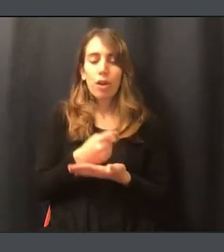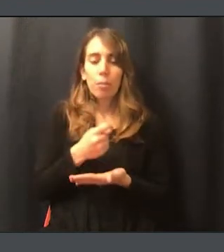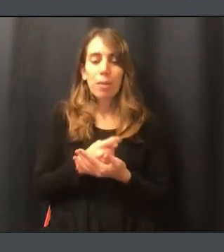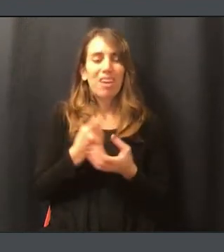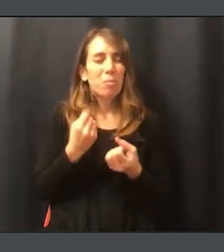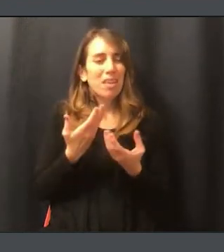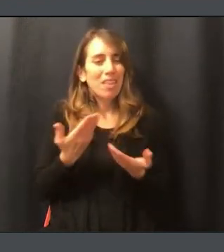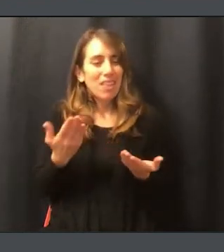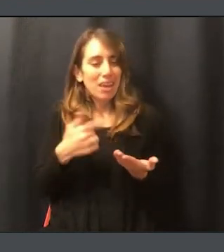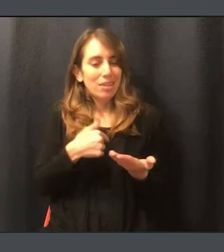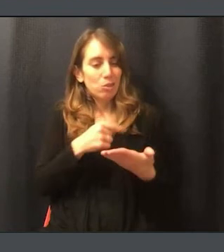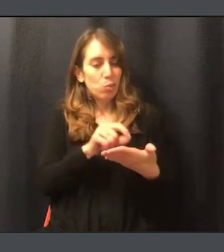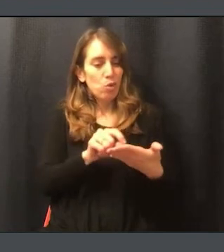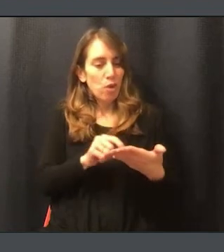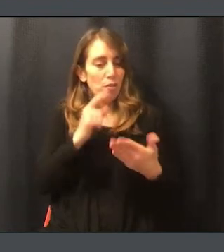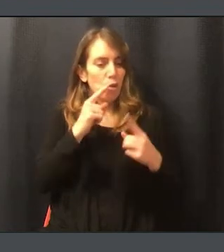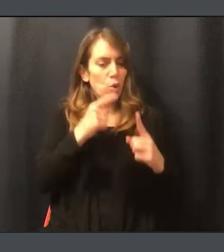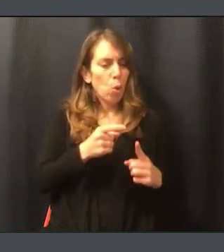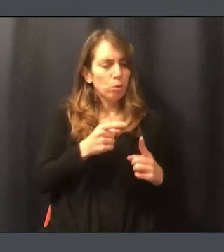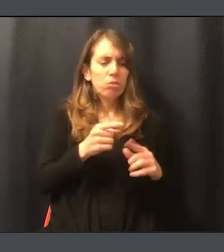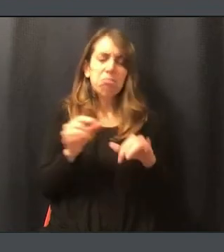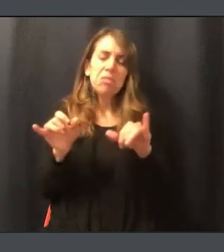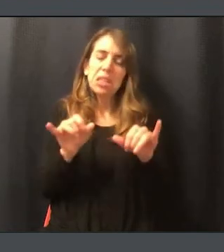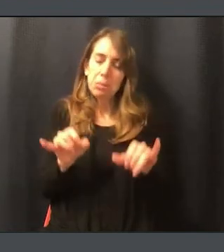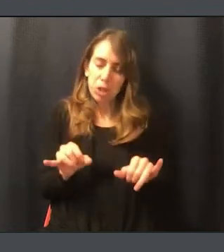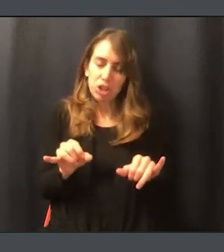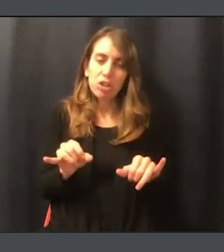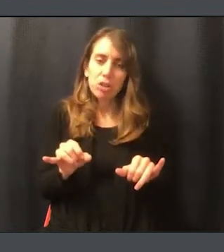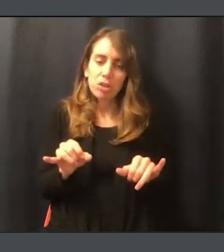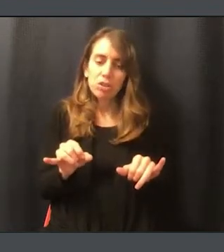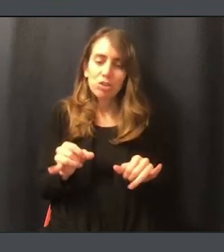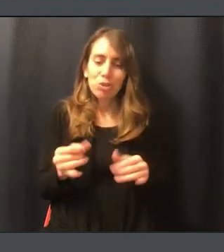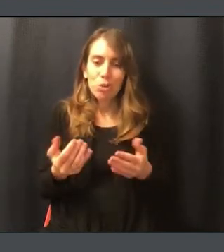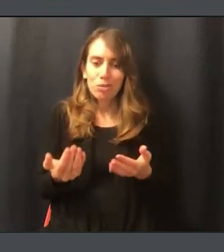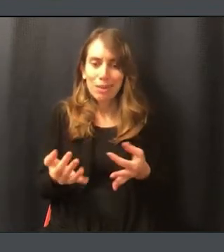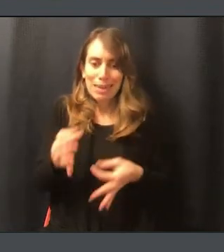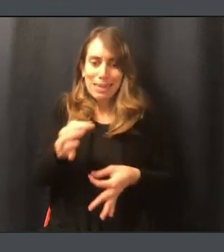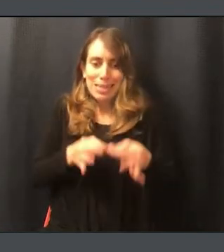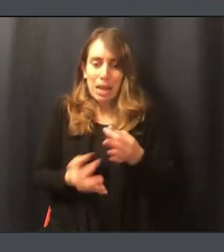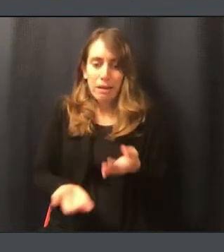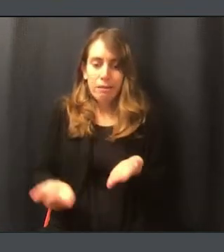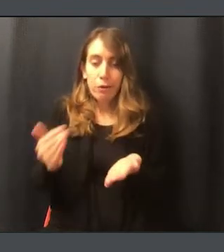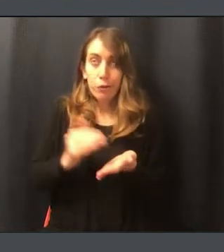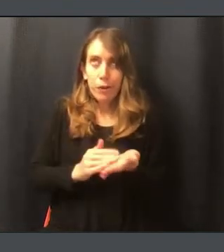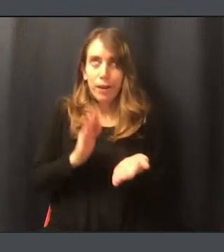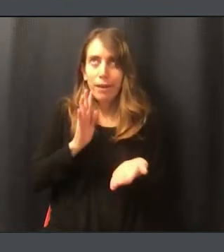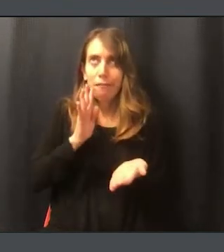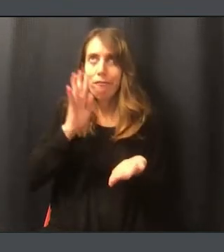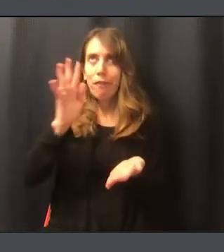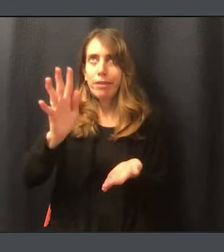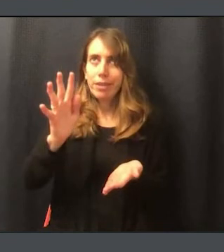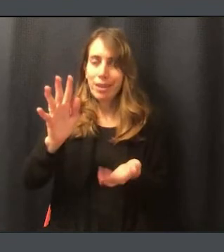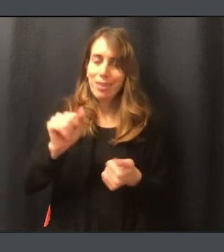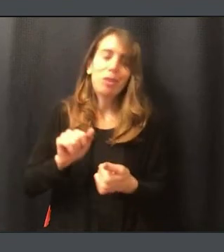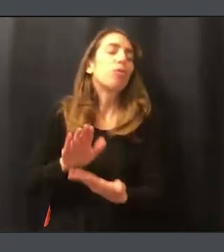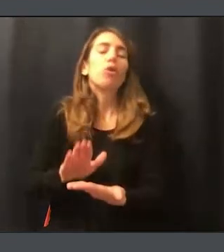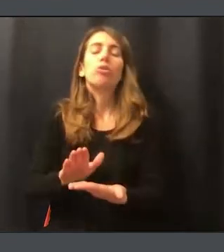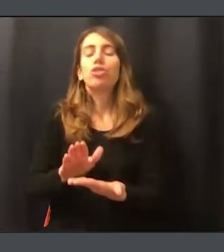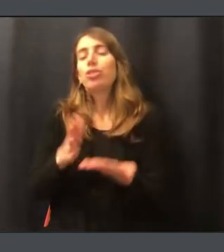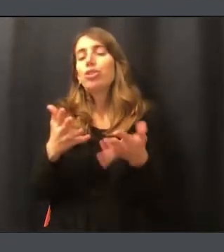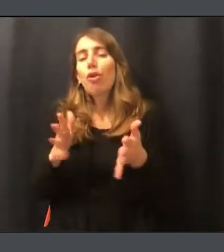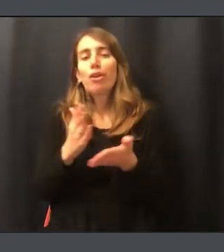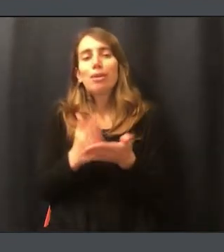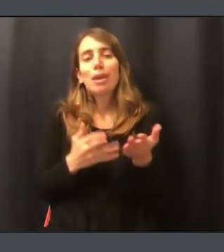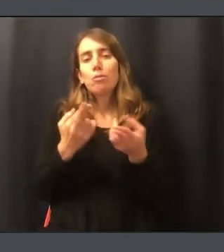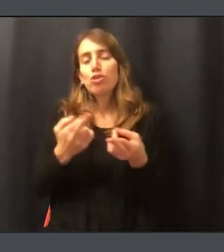to be similar, right? So rather than kind of reinventing the wheel, there are some resources that are available. And there's